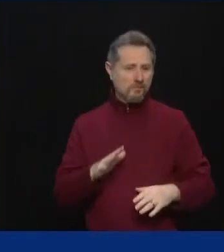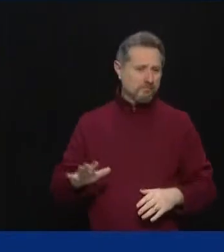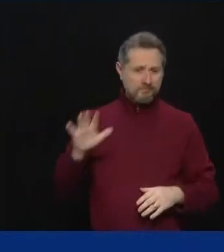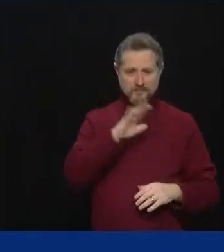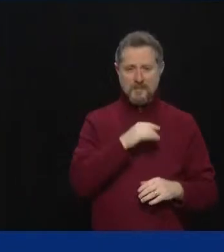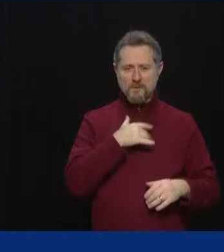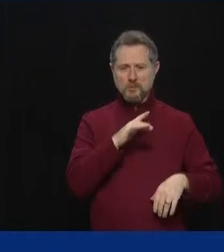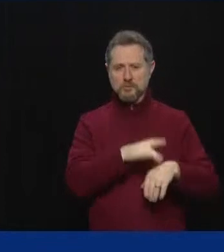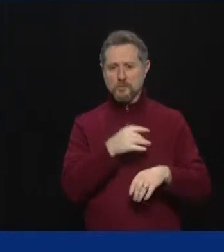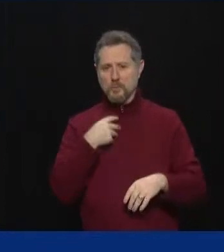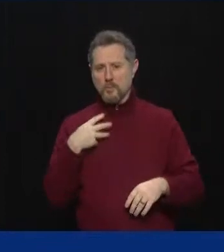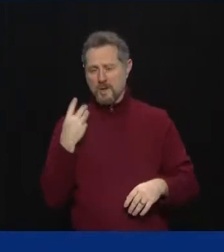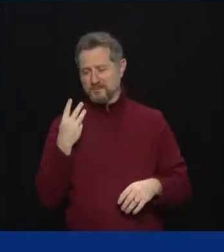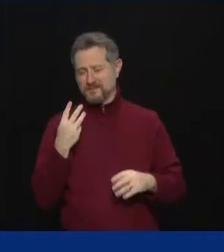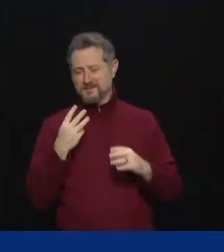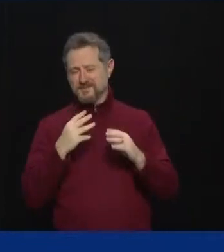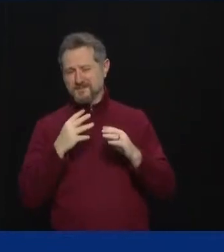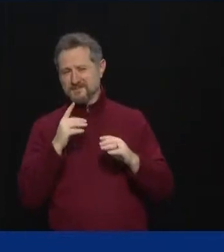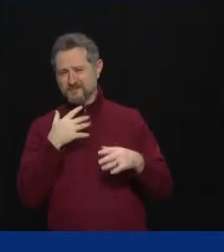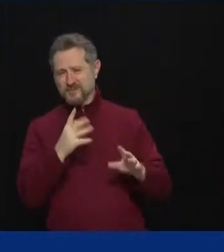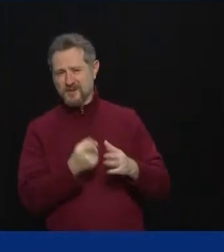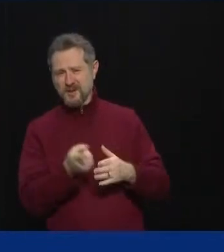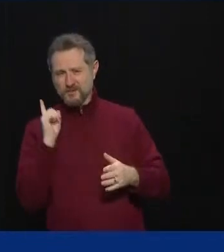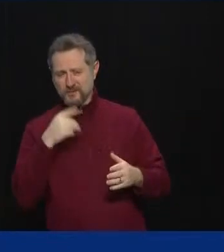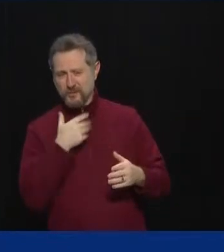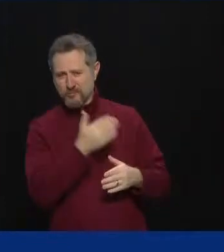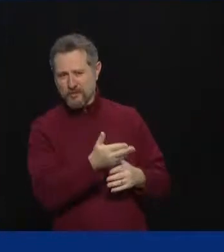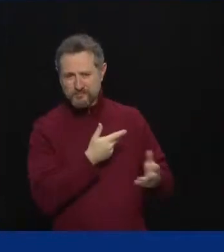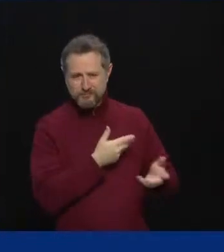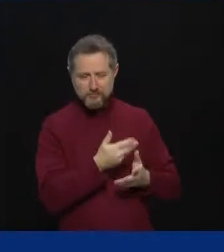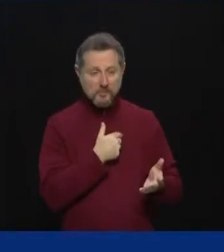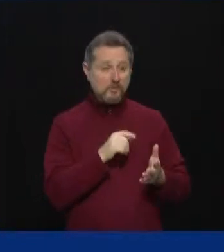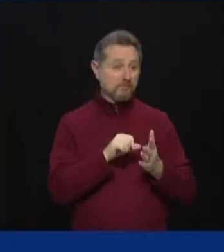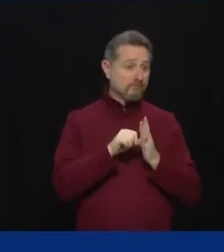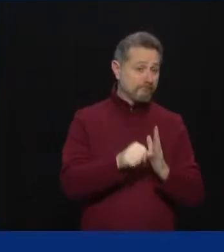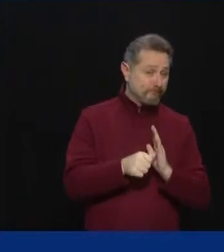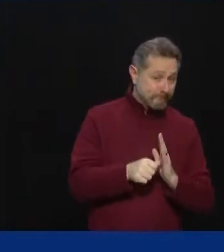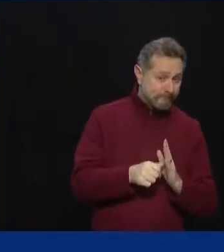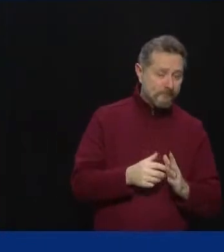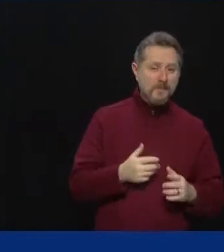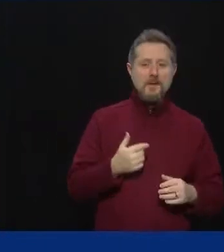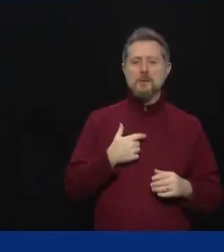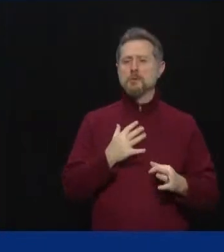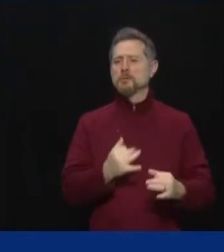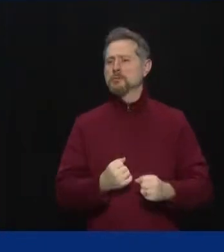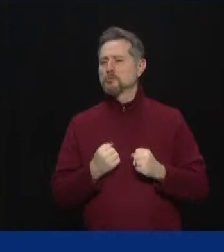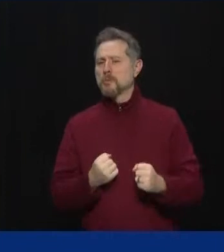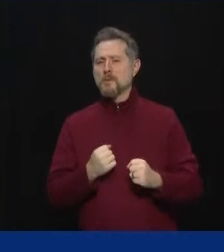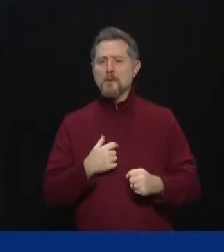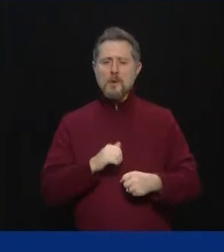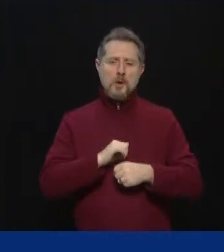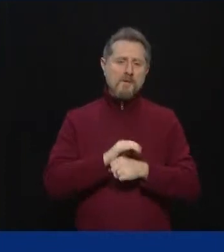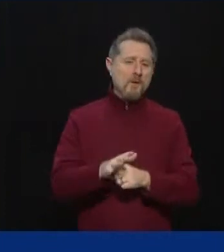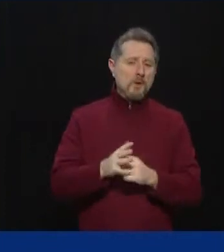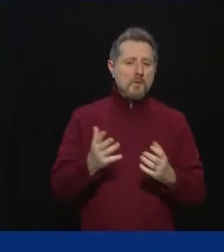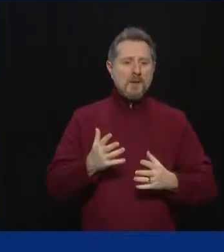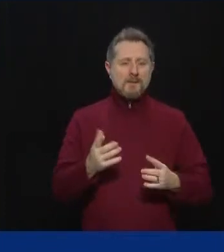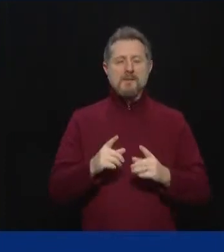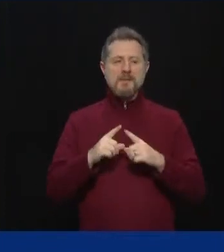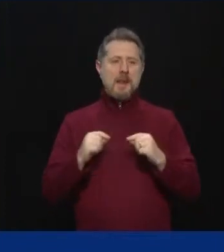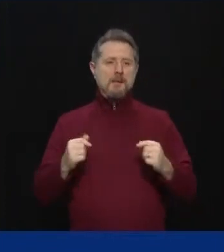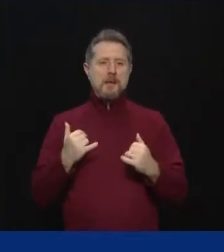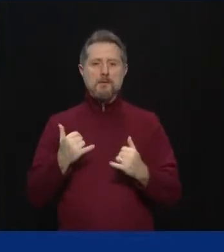ago, we had conversations about this, and reinforcing that the dominant strain still is Delta, and we